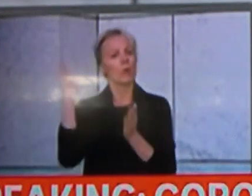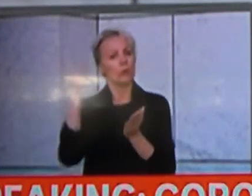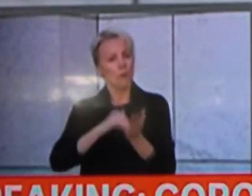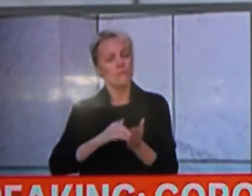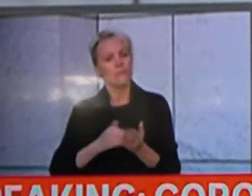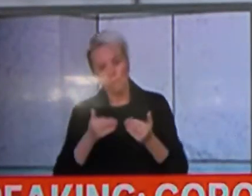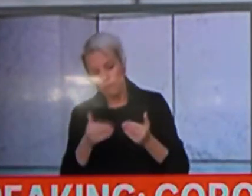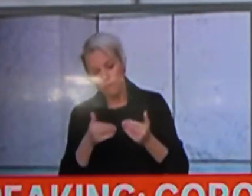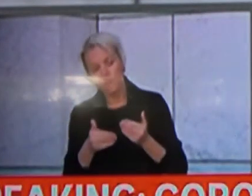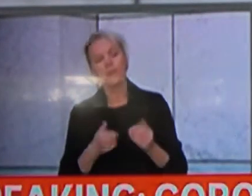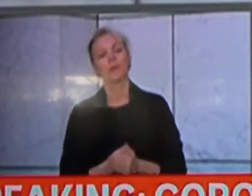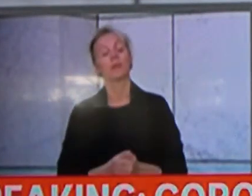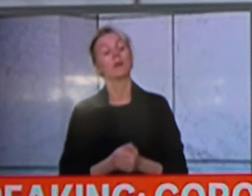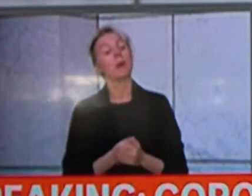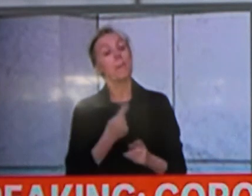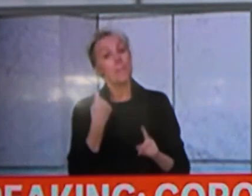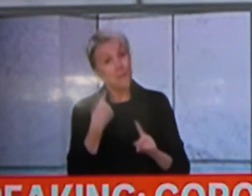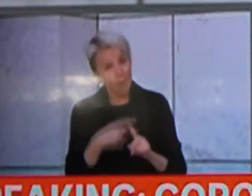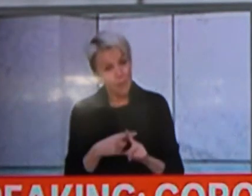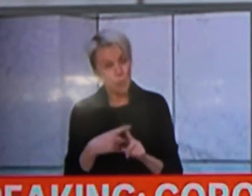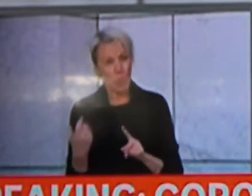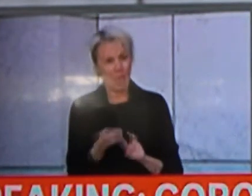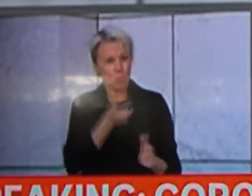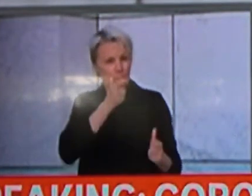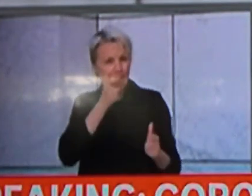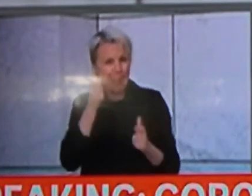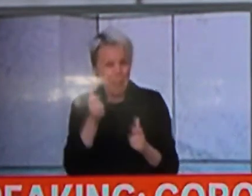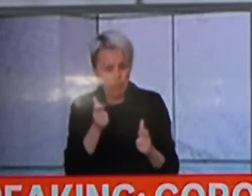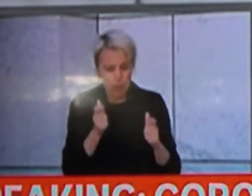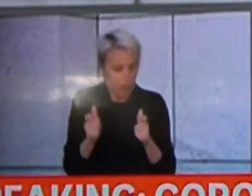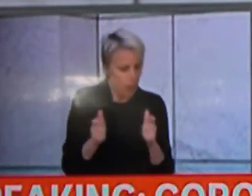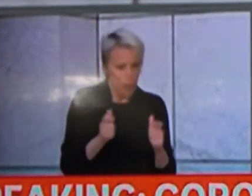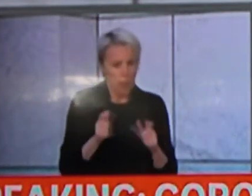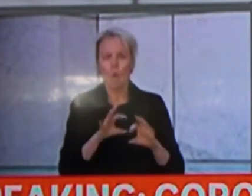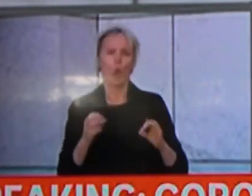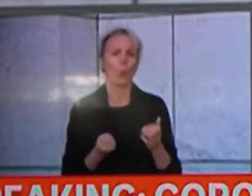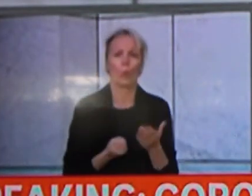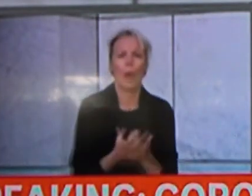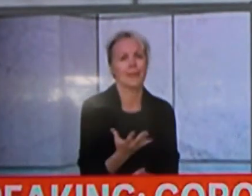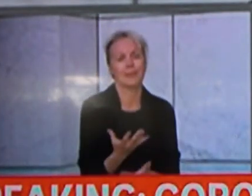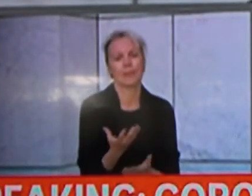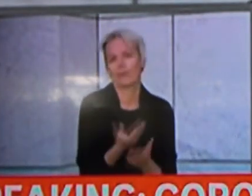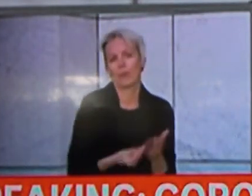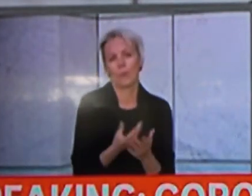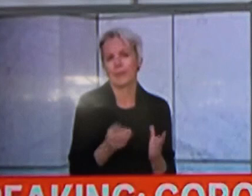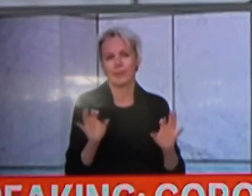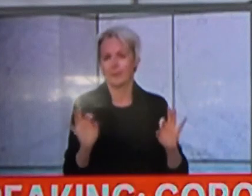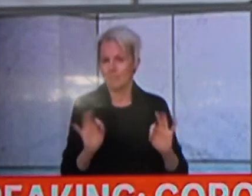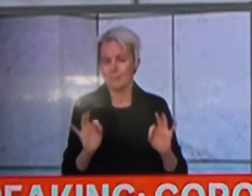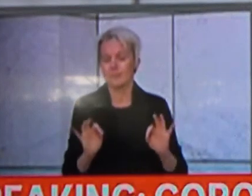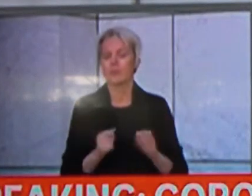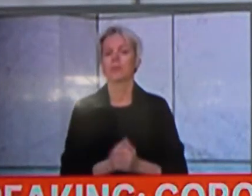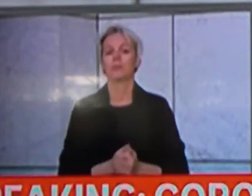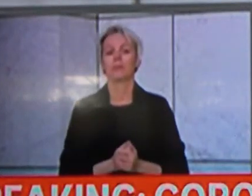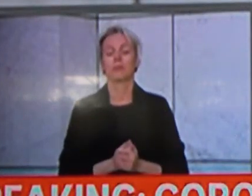But that also means that we must be judicious in the way we use those testing resources. And so we've got the lowest